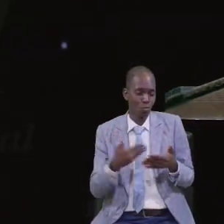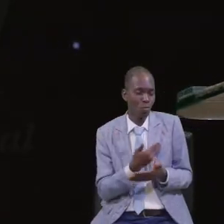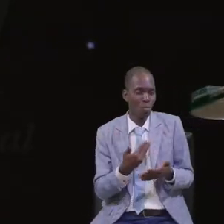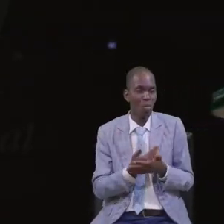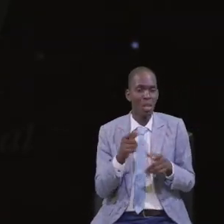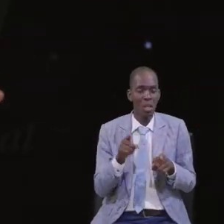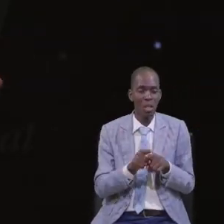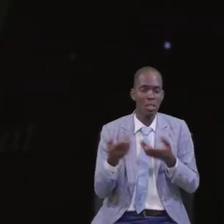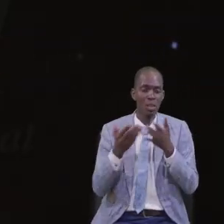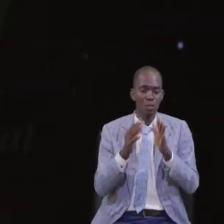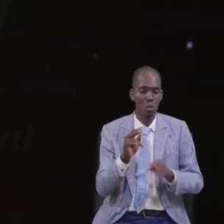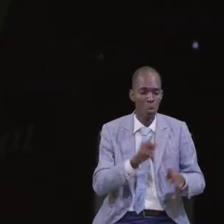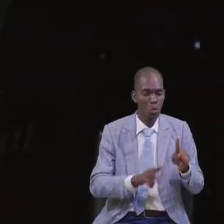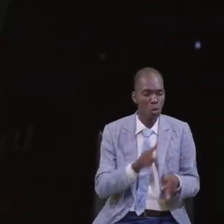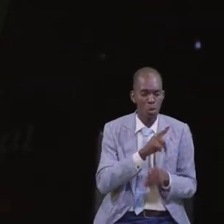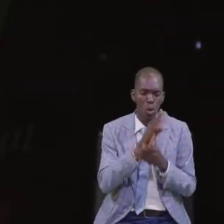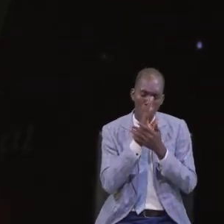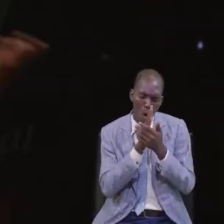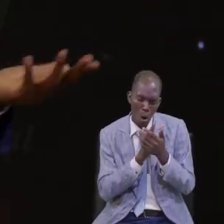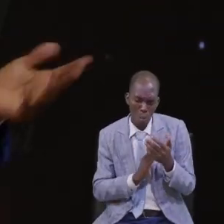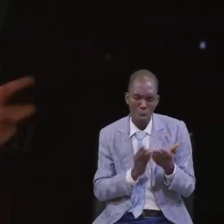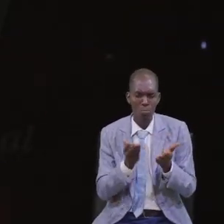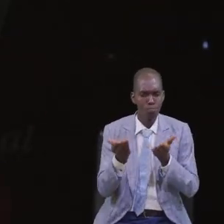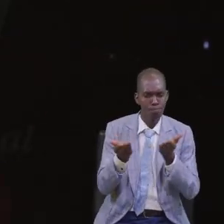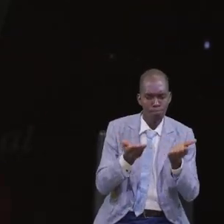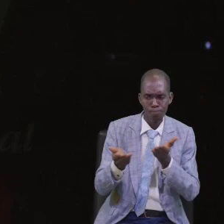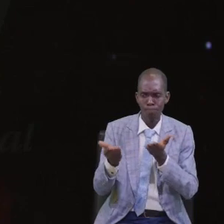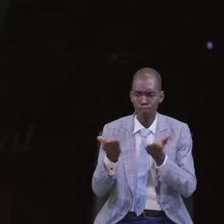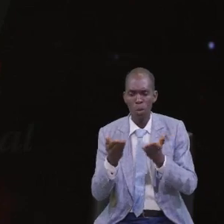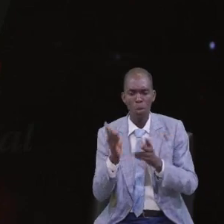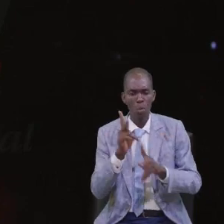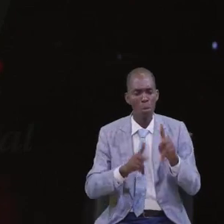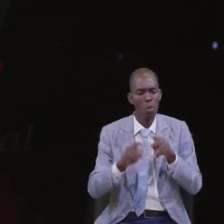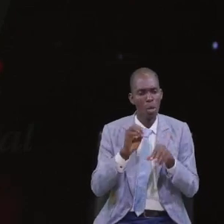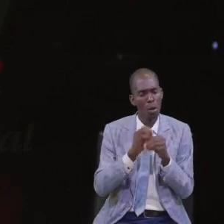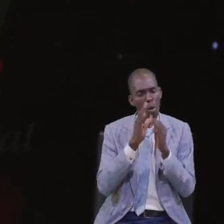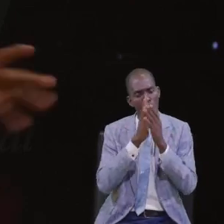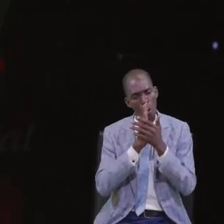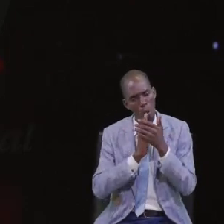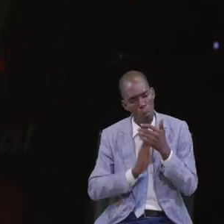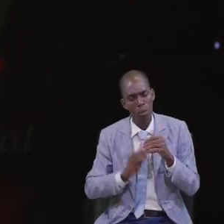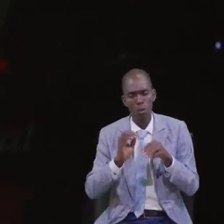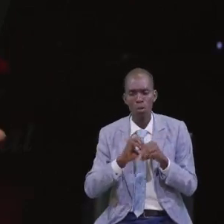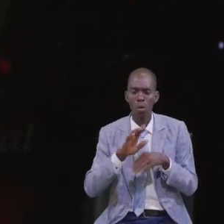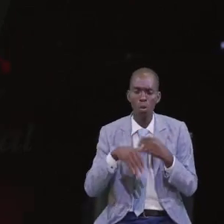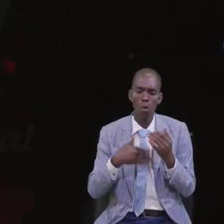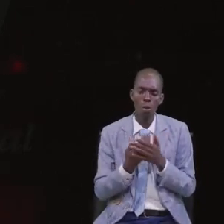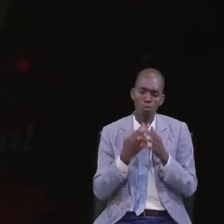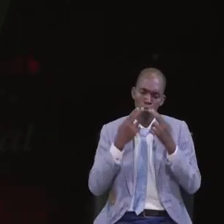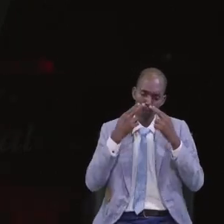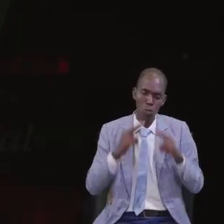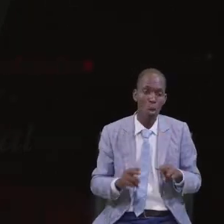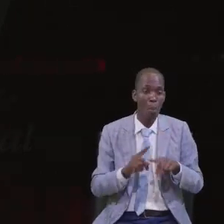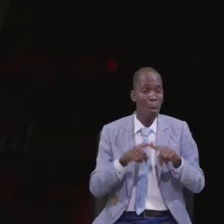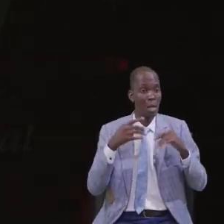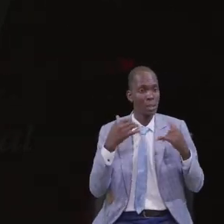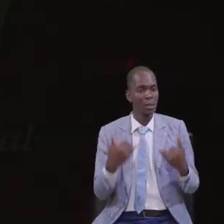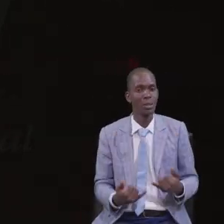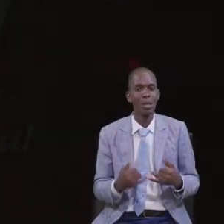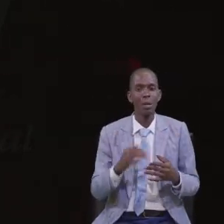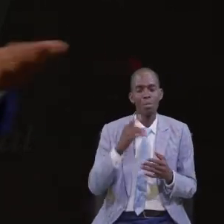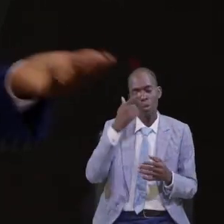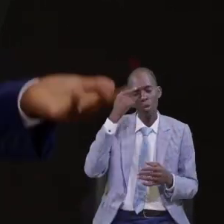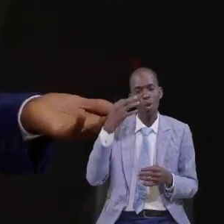He will serve them in gentleness. He will serve them in all humility. But now, familiarity